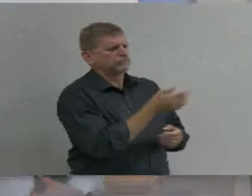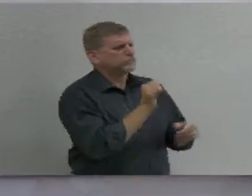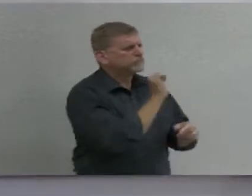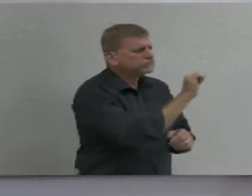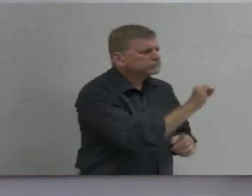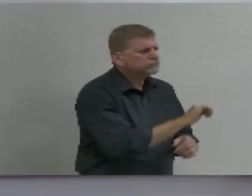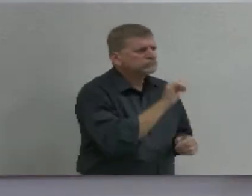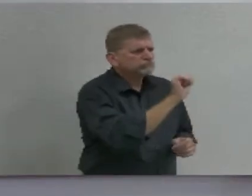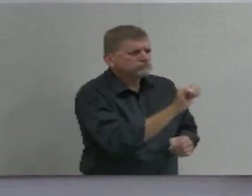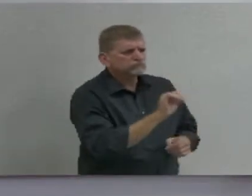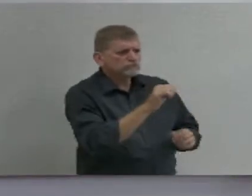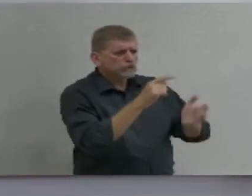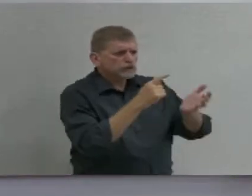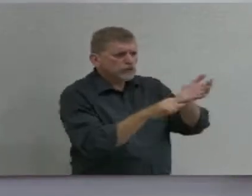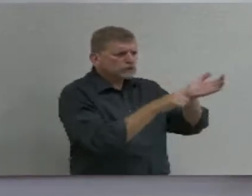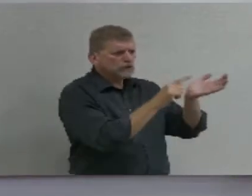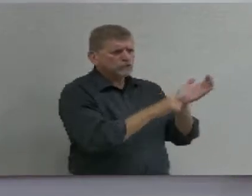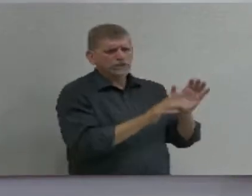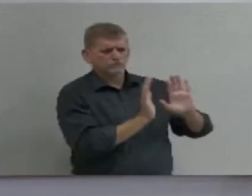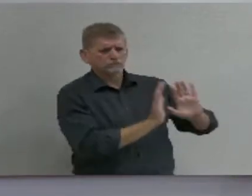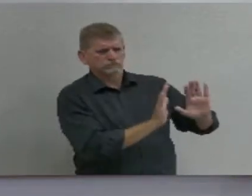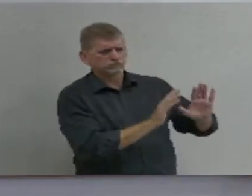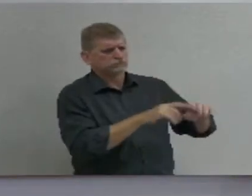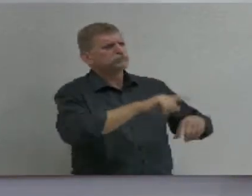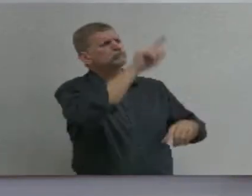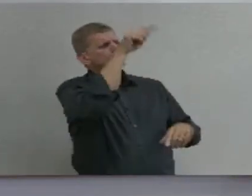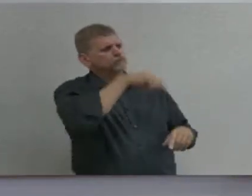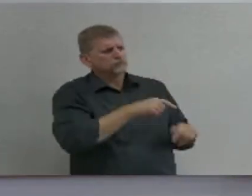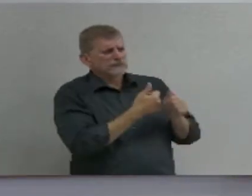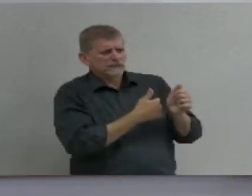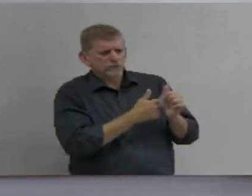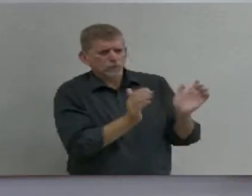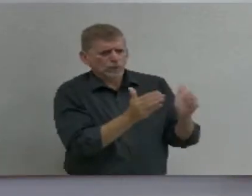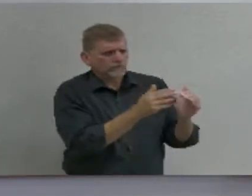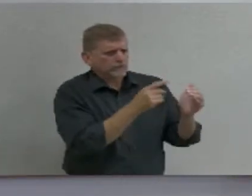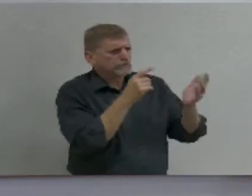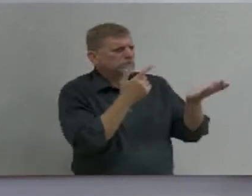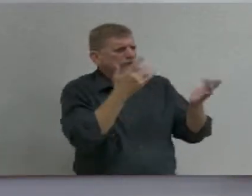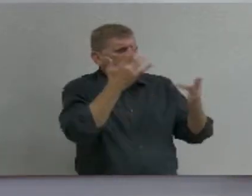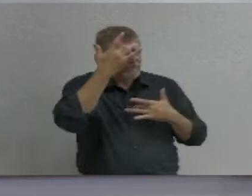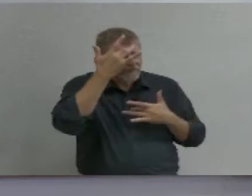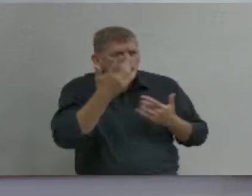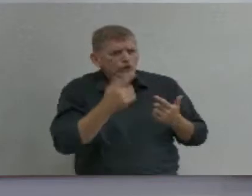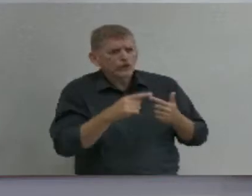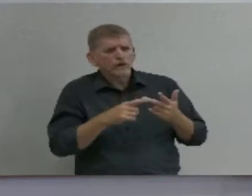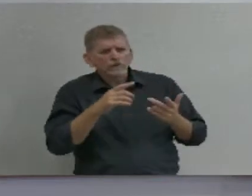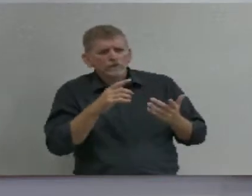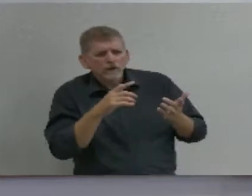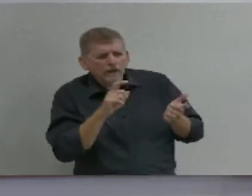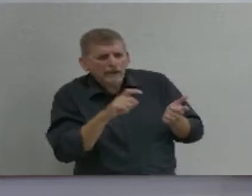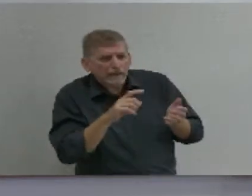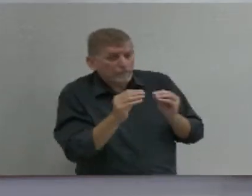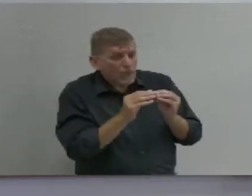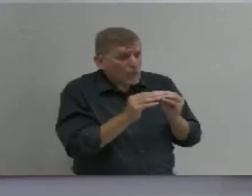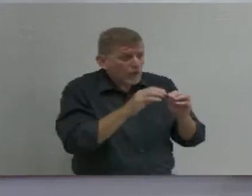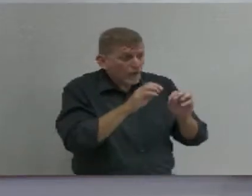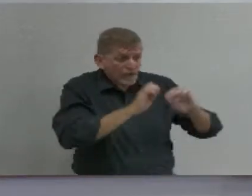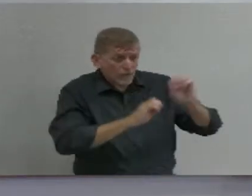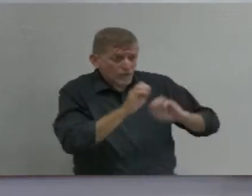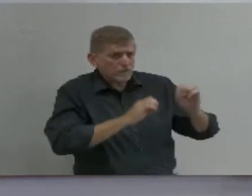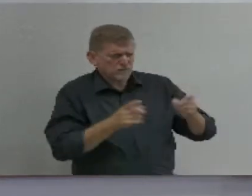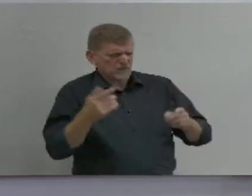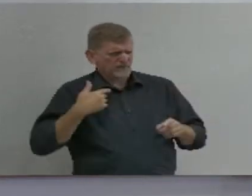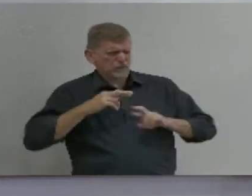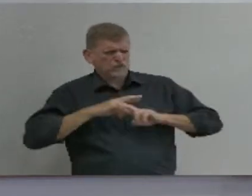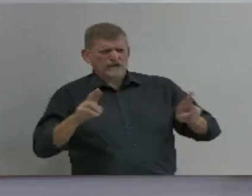They also assess to see how they're doing and how they're feeling. If there's a need for further evaluation, they're prepared to do so. Or they can just call me if they